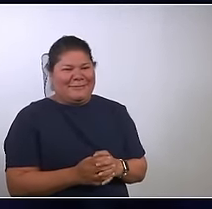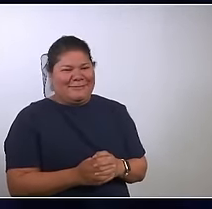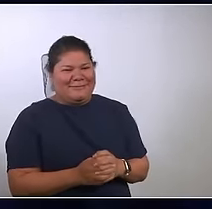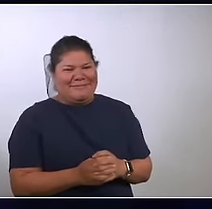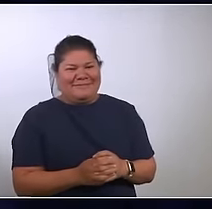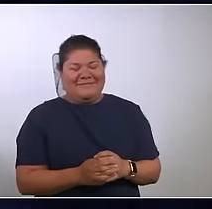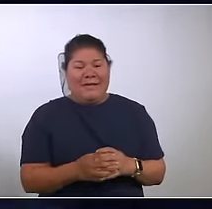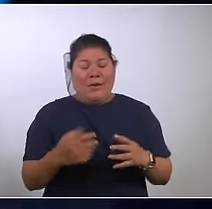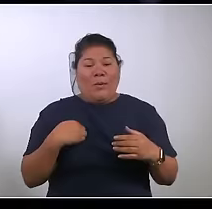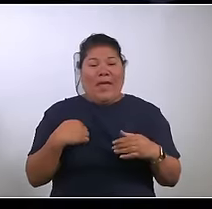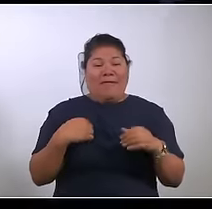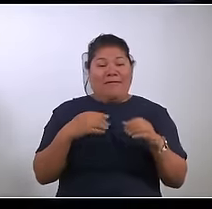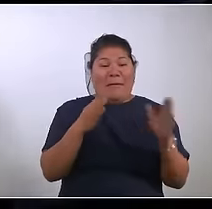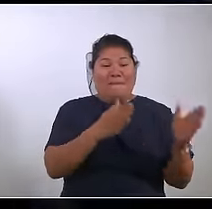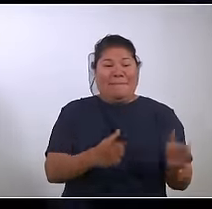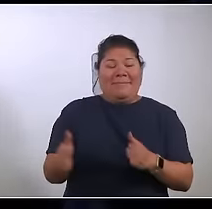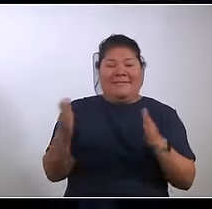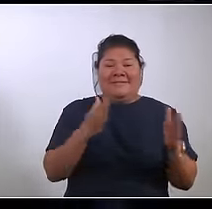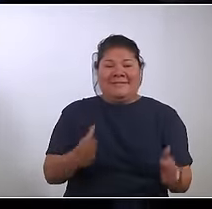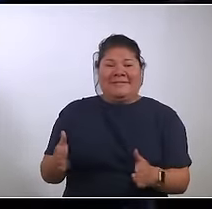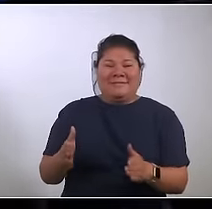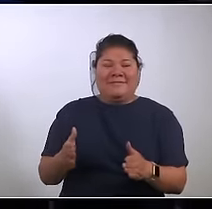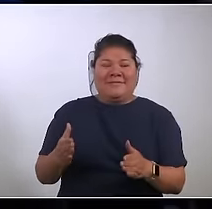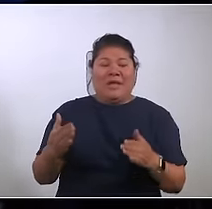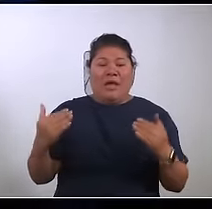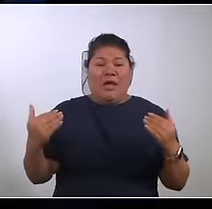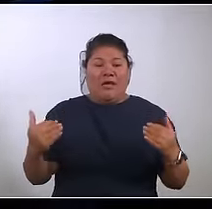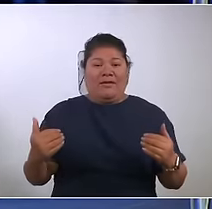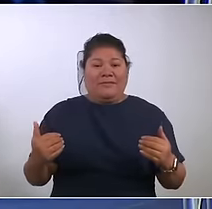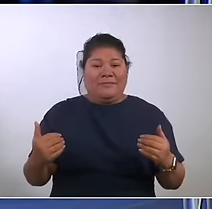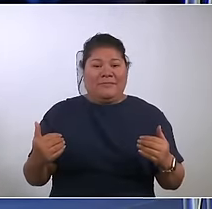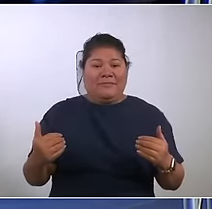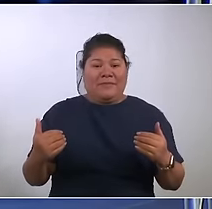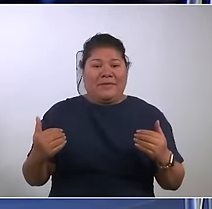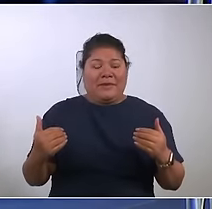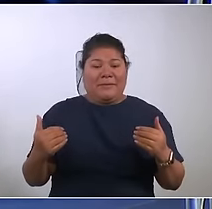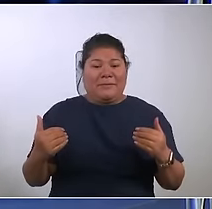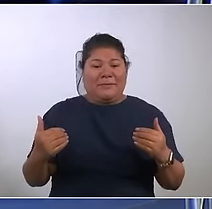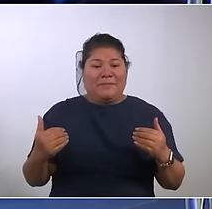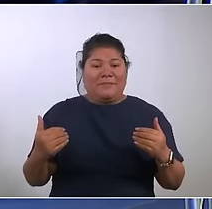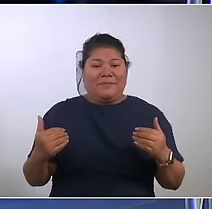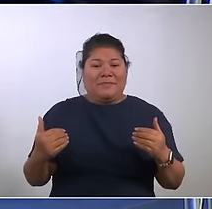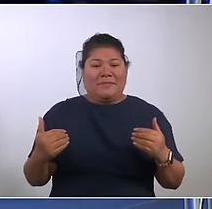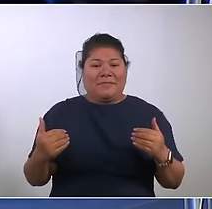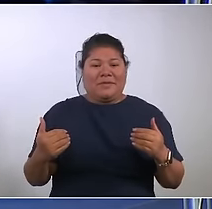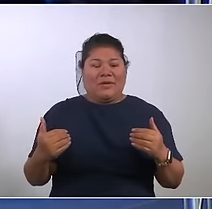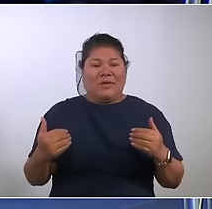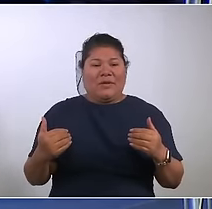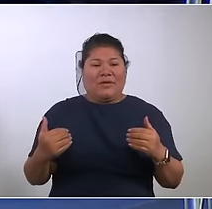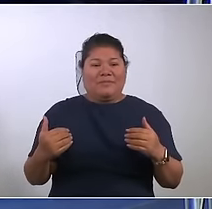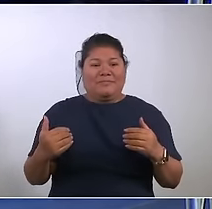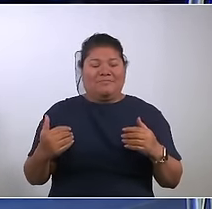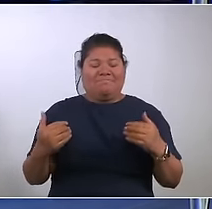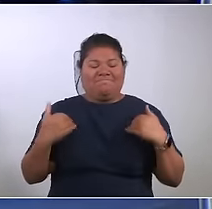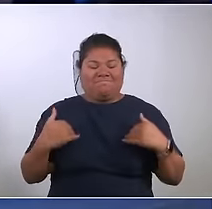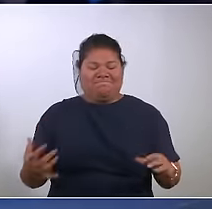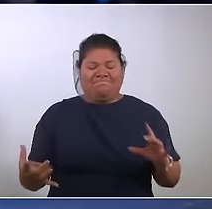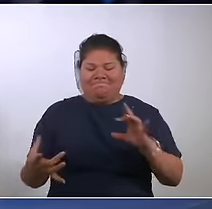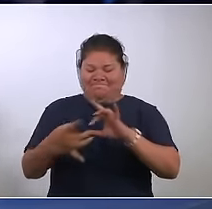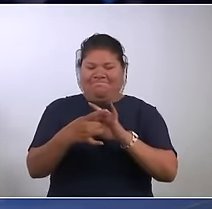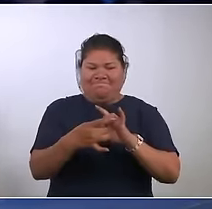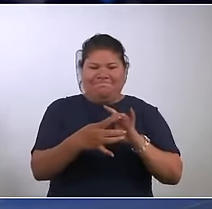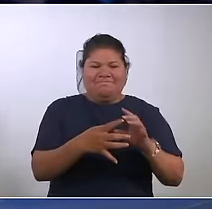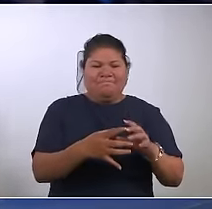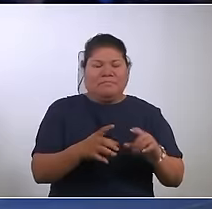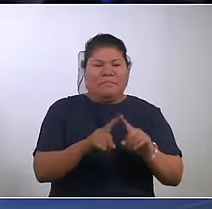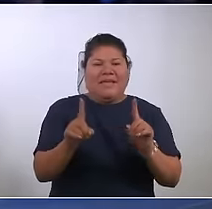tenemos estructura. We have structure. Tenemos cuerpos vivos, cuerpos incorporados. We have bodies that are